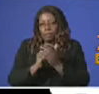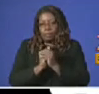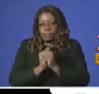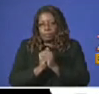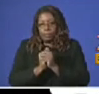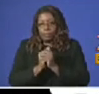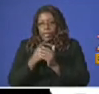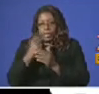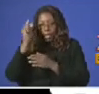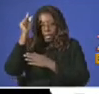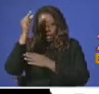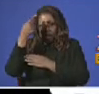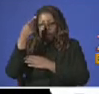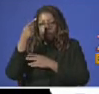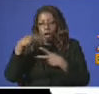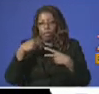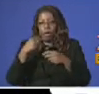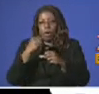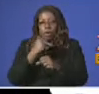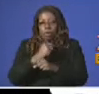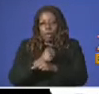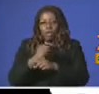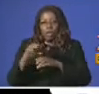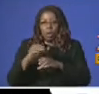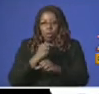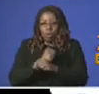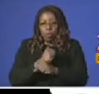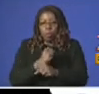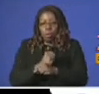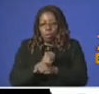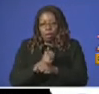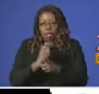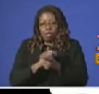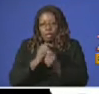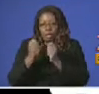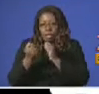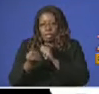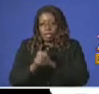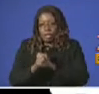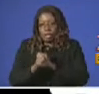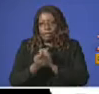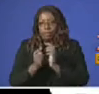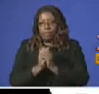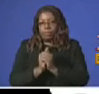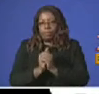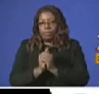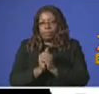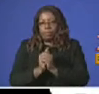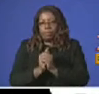The government has already begun work on transitioning from modified cash basis of accounting, and